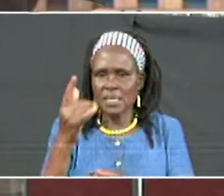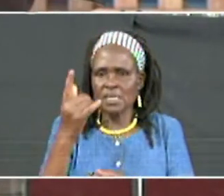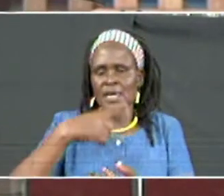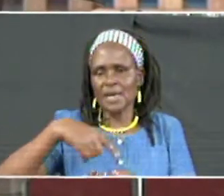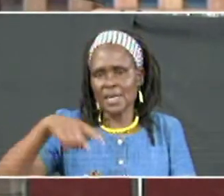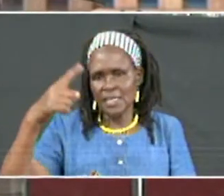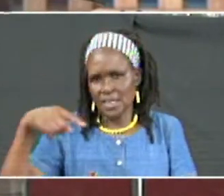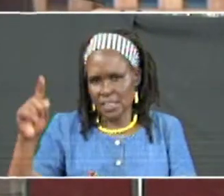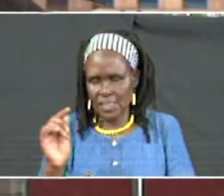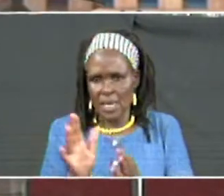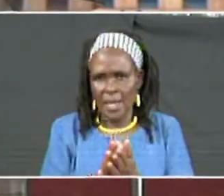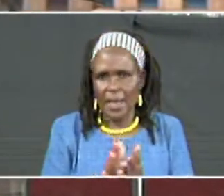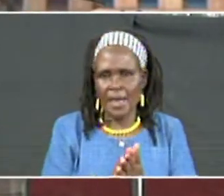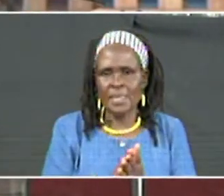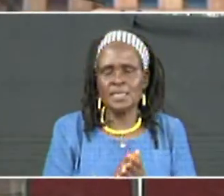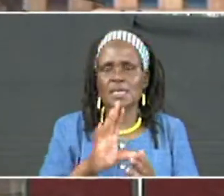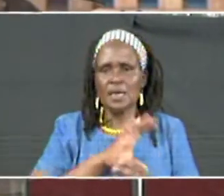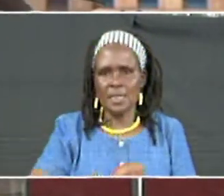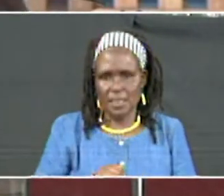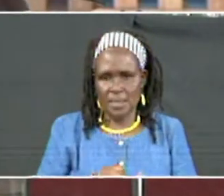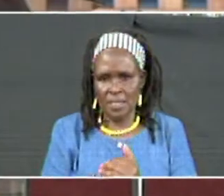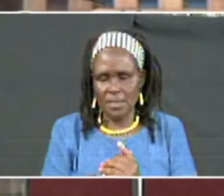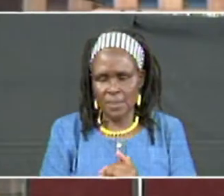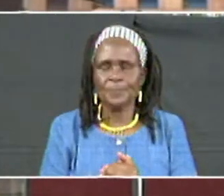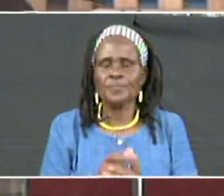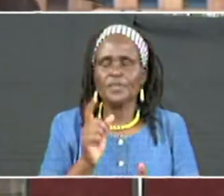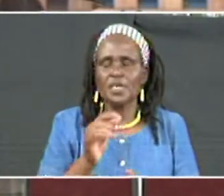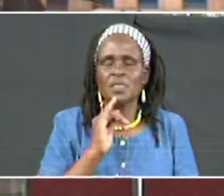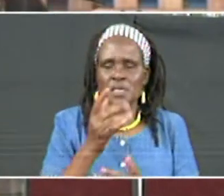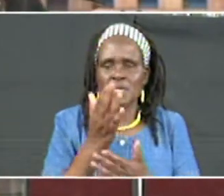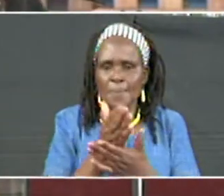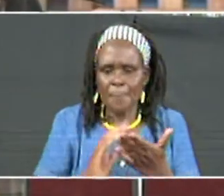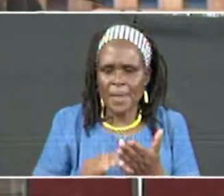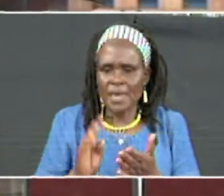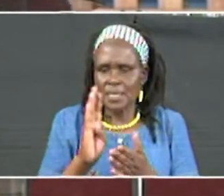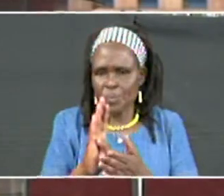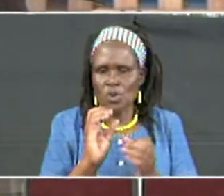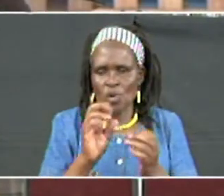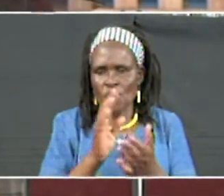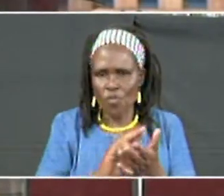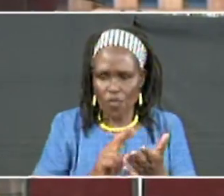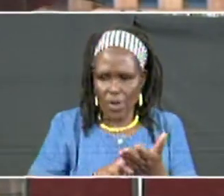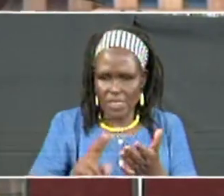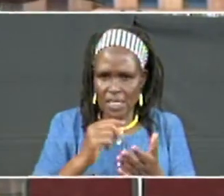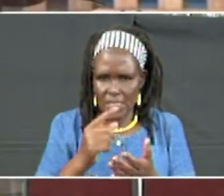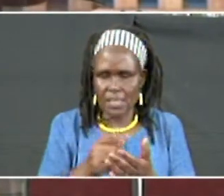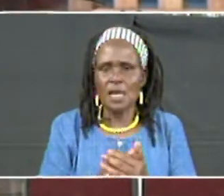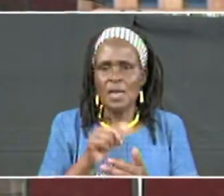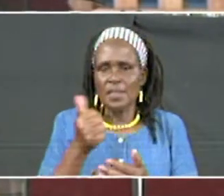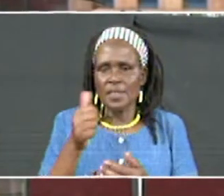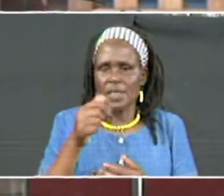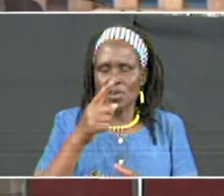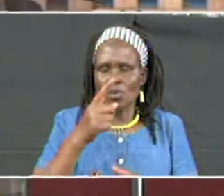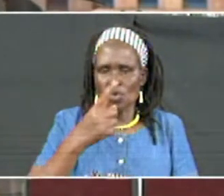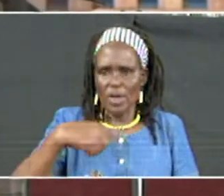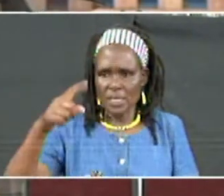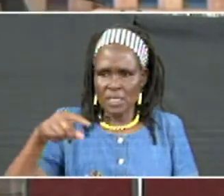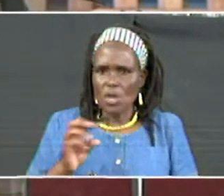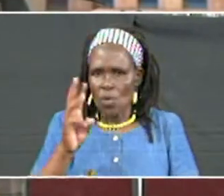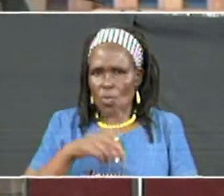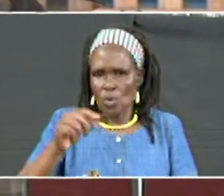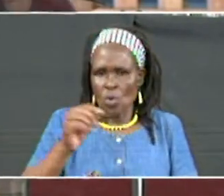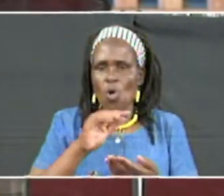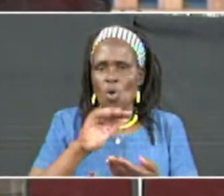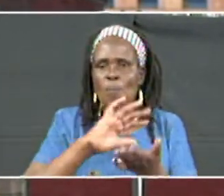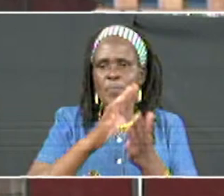and radiance. This is what part B of verse 8 says. Then your righteousness will go before you, and